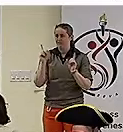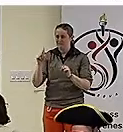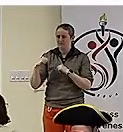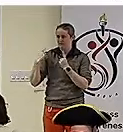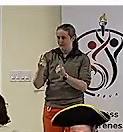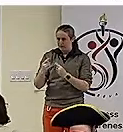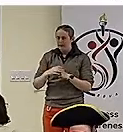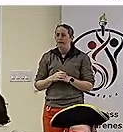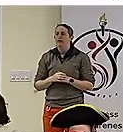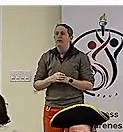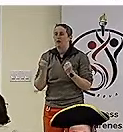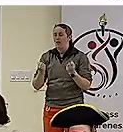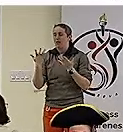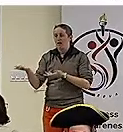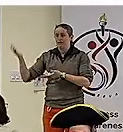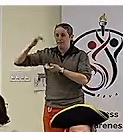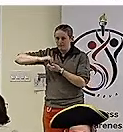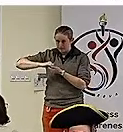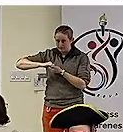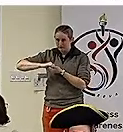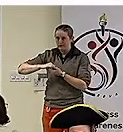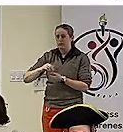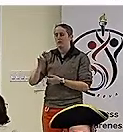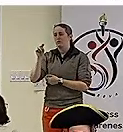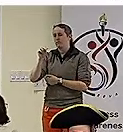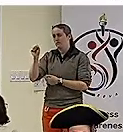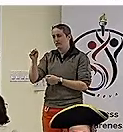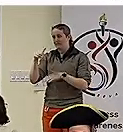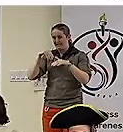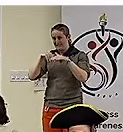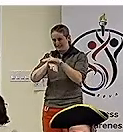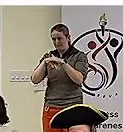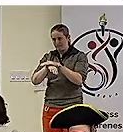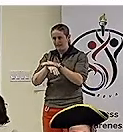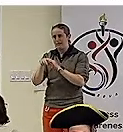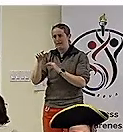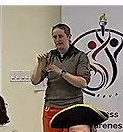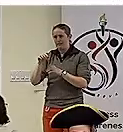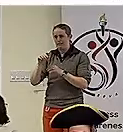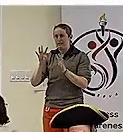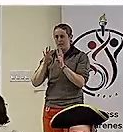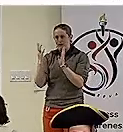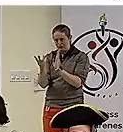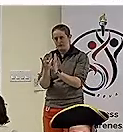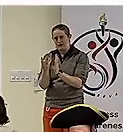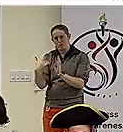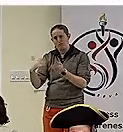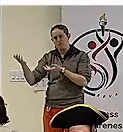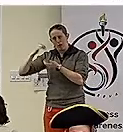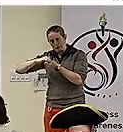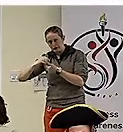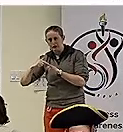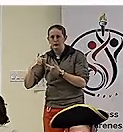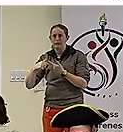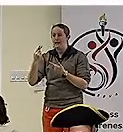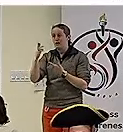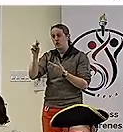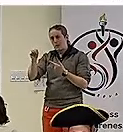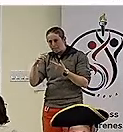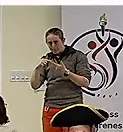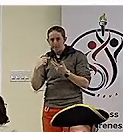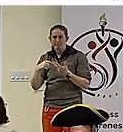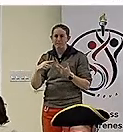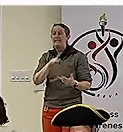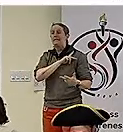in partnership, so the Nova Scotia Accessibility Directorate has been a huge partner. I say HRM,